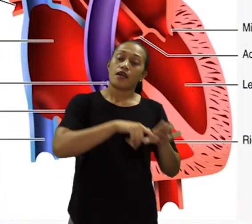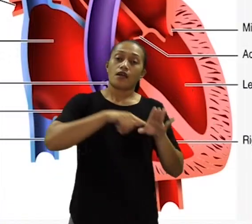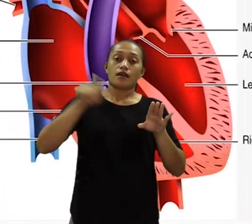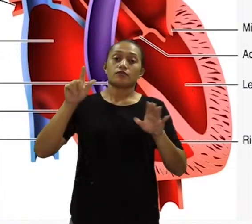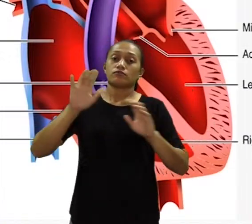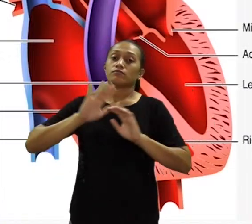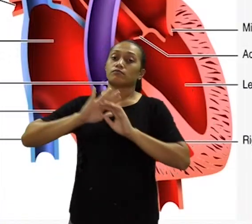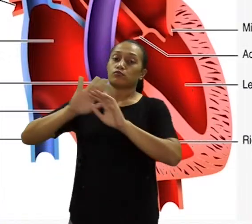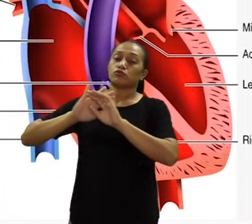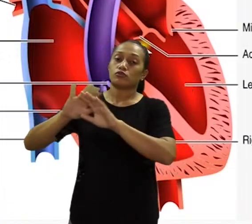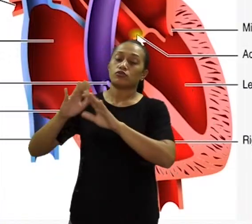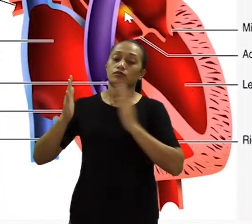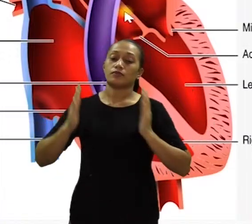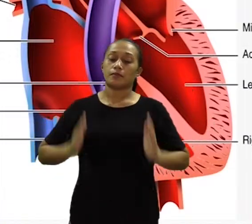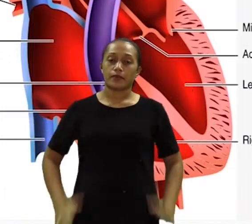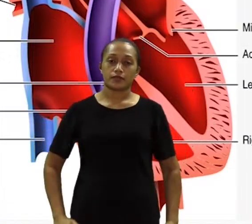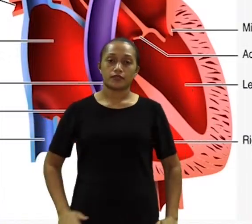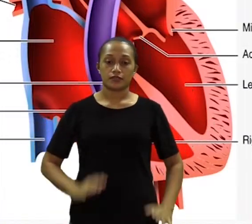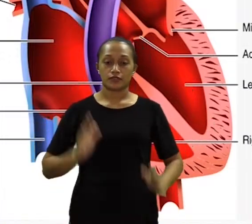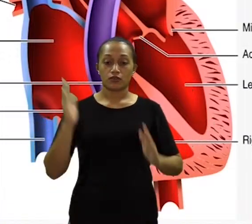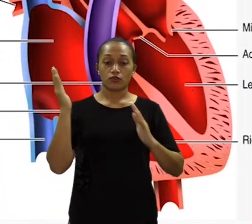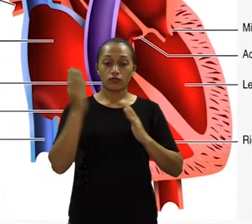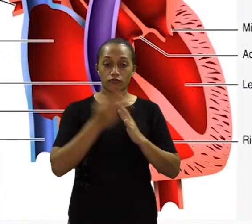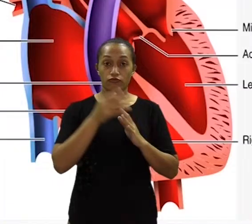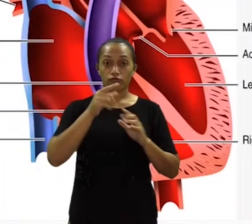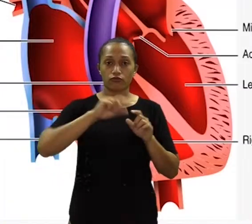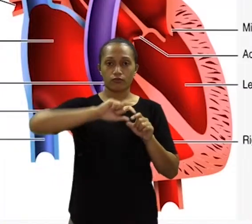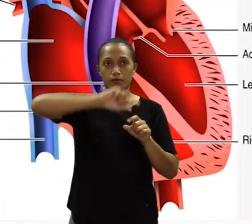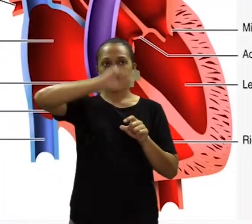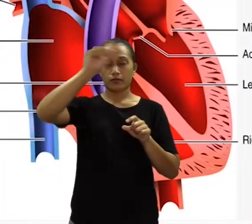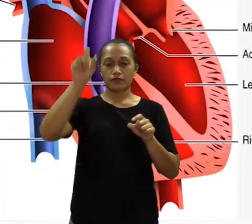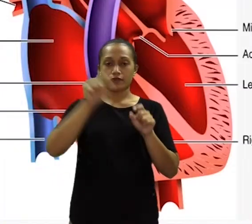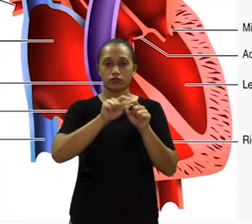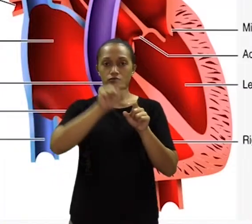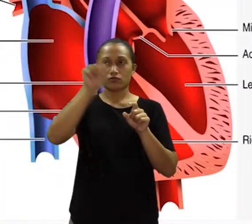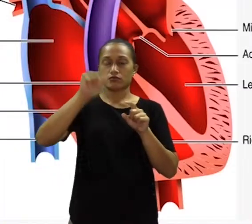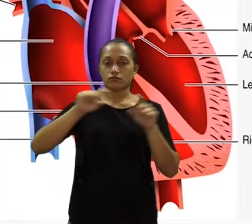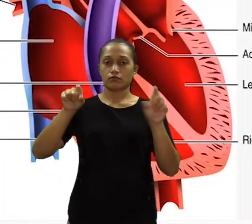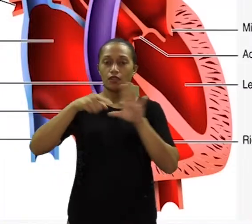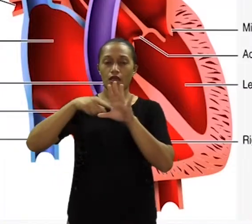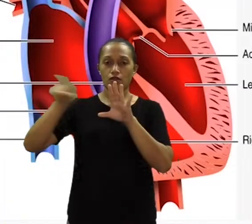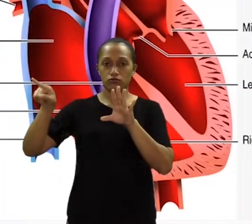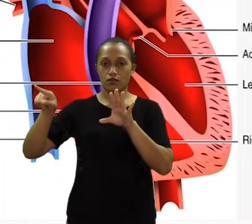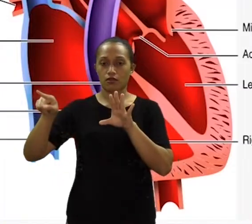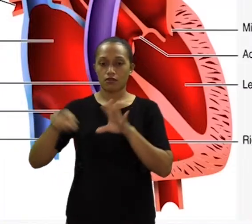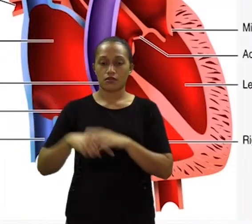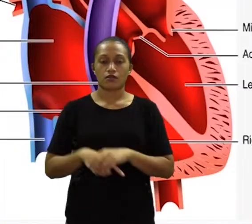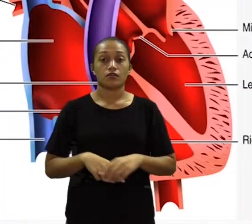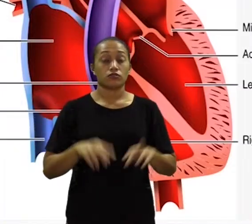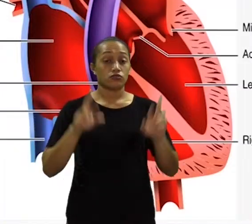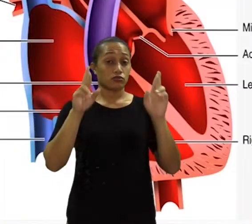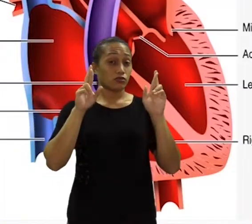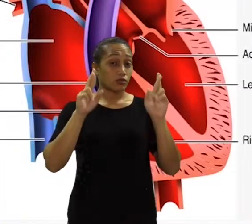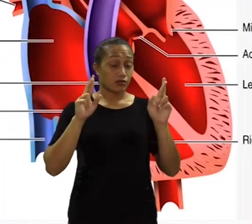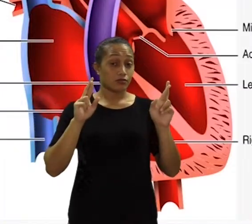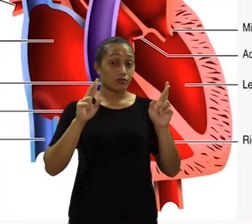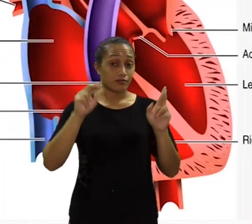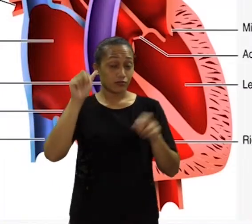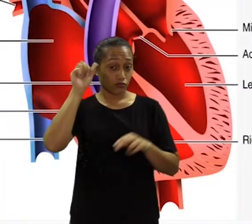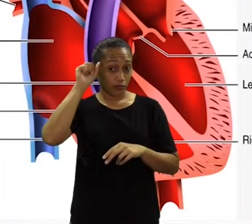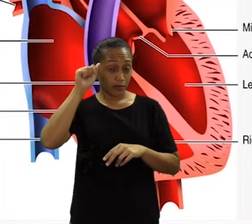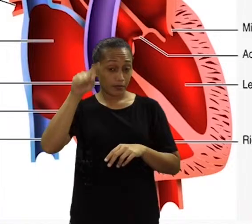out to parts of the body through this blood vessel here called aorta. Okay, I hope you will refresh your